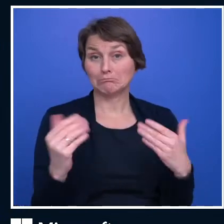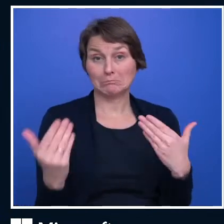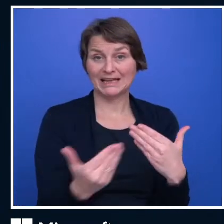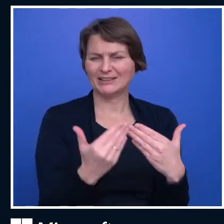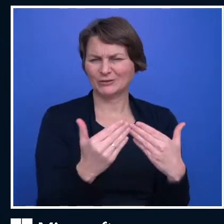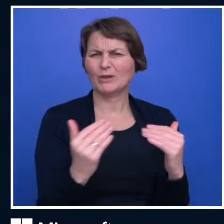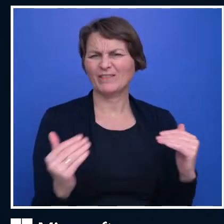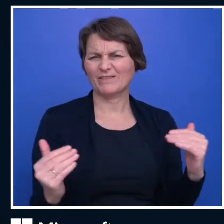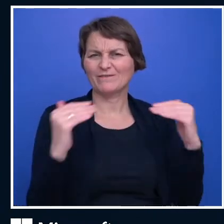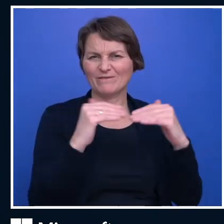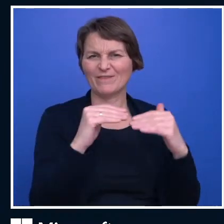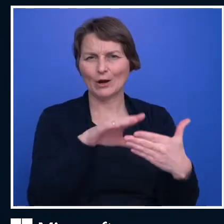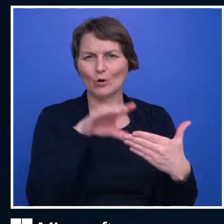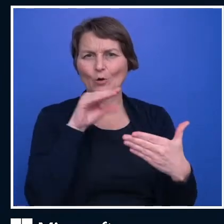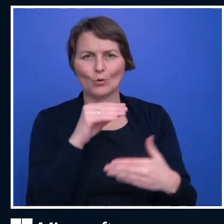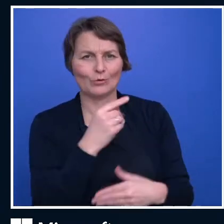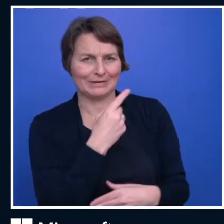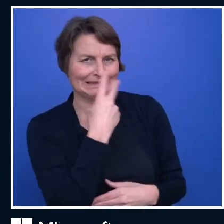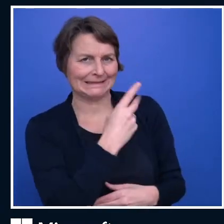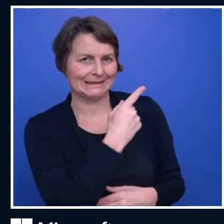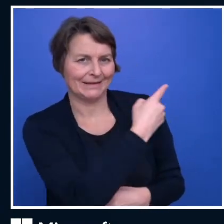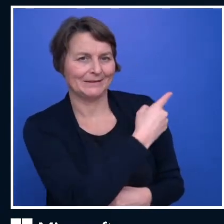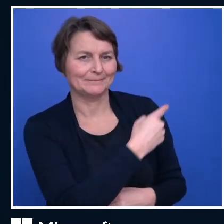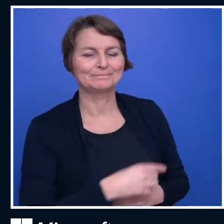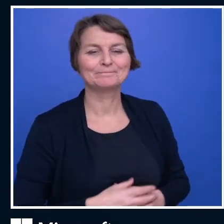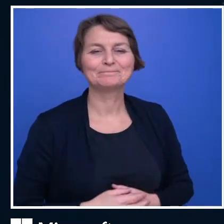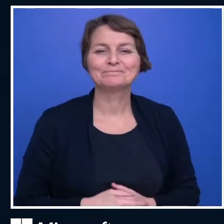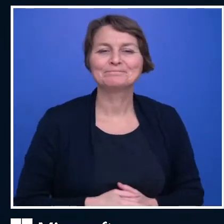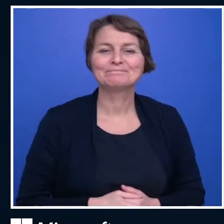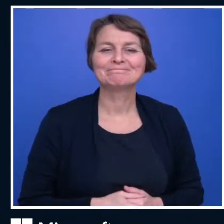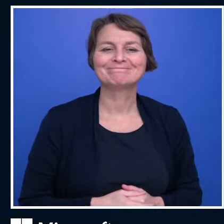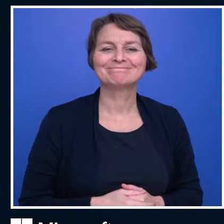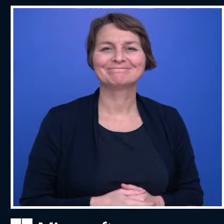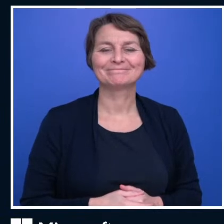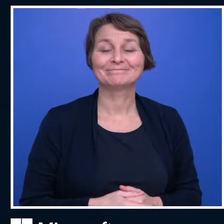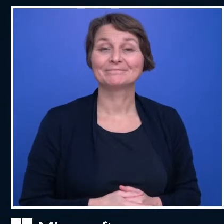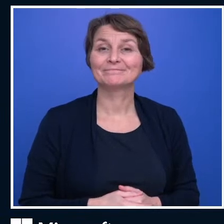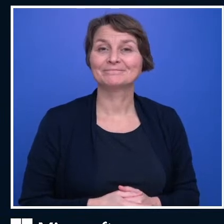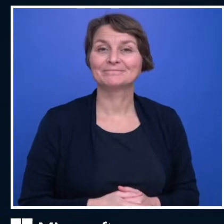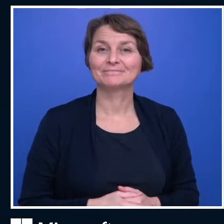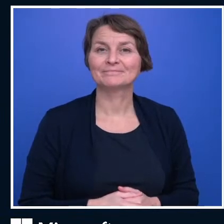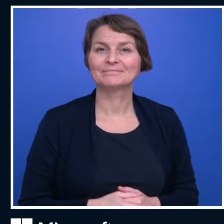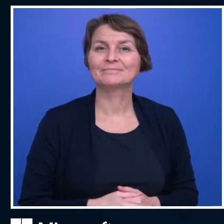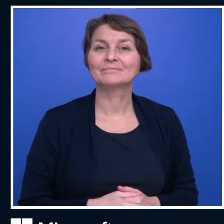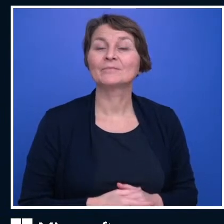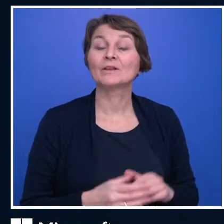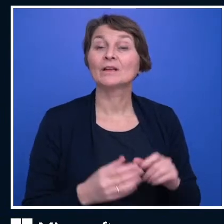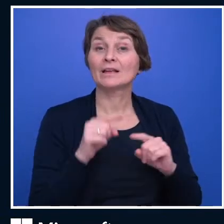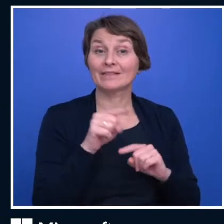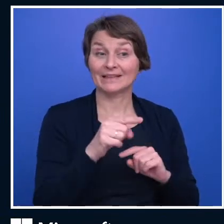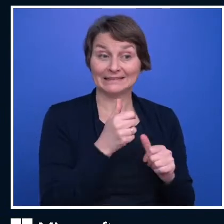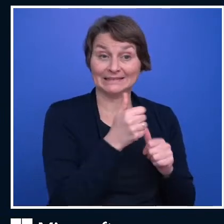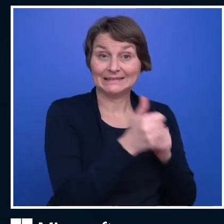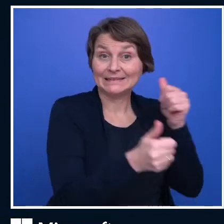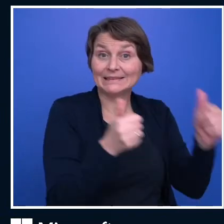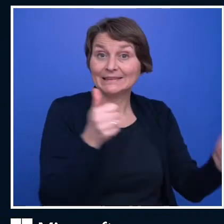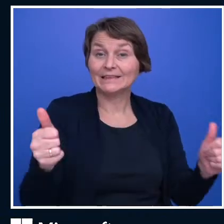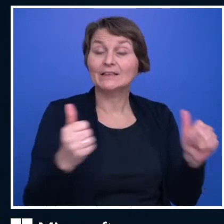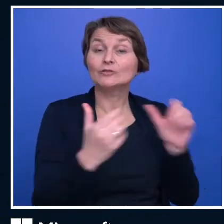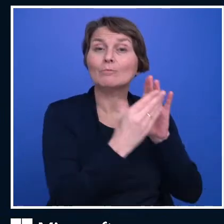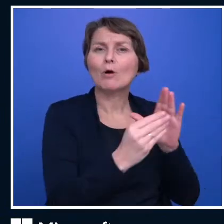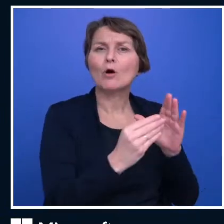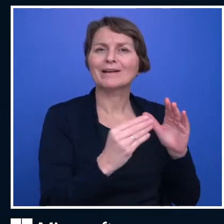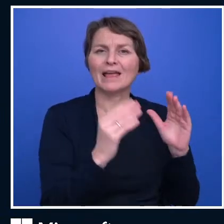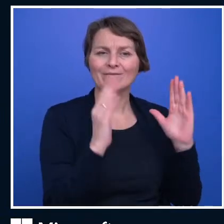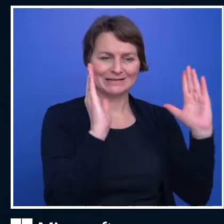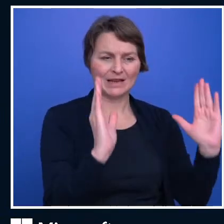demos. These models also support different fairness definitions. So as an example, the